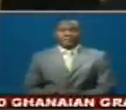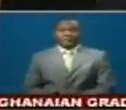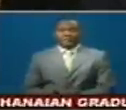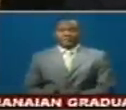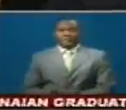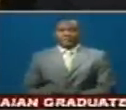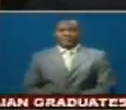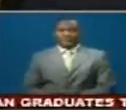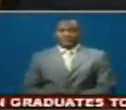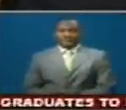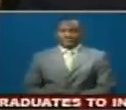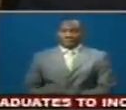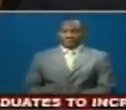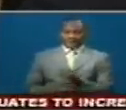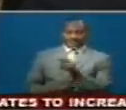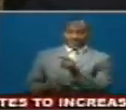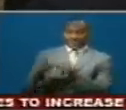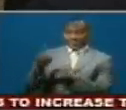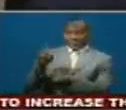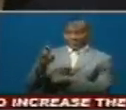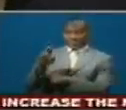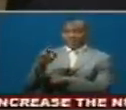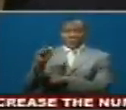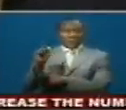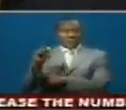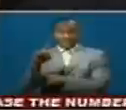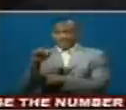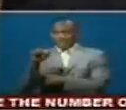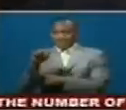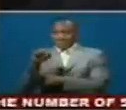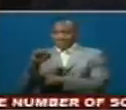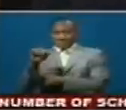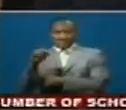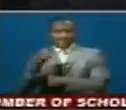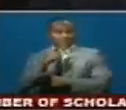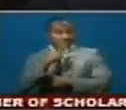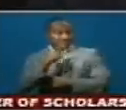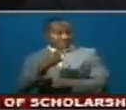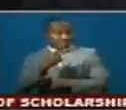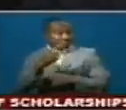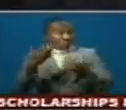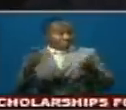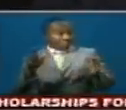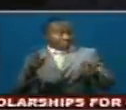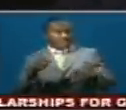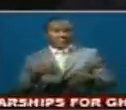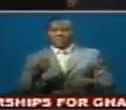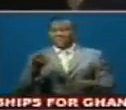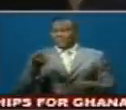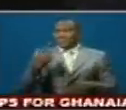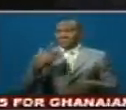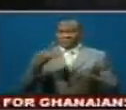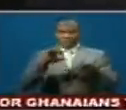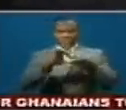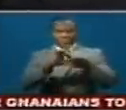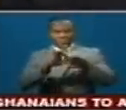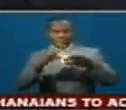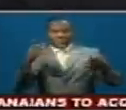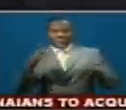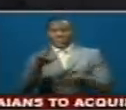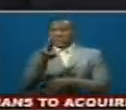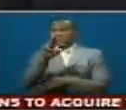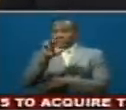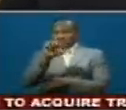As Dr. Intridanso said, unfortunately, as a result of the breakup of the former Soviet